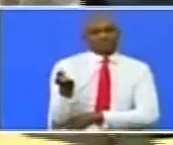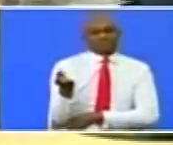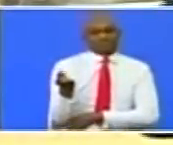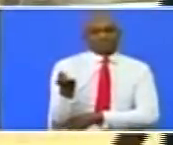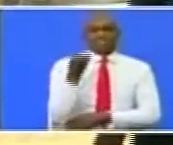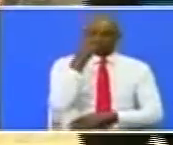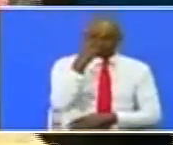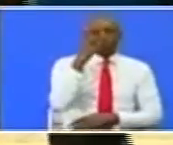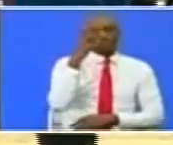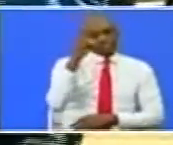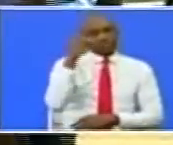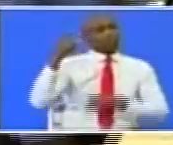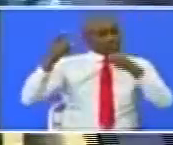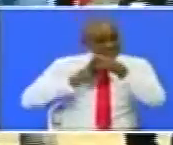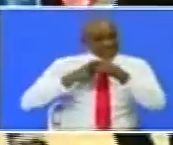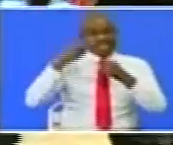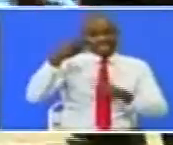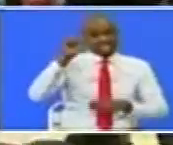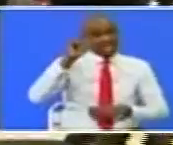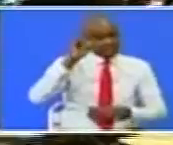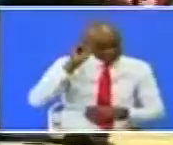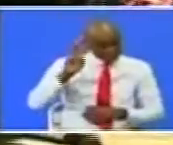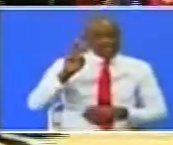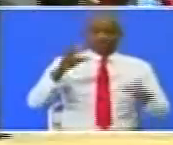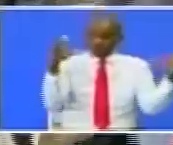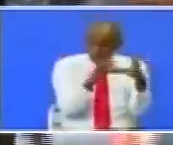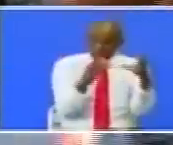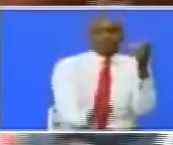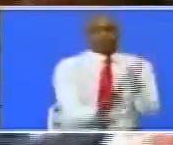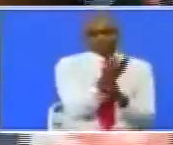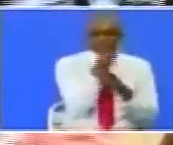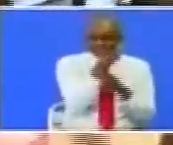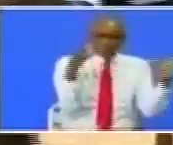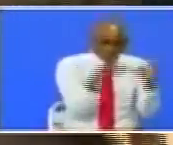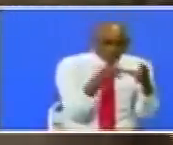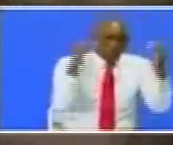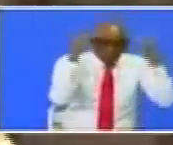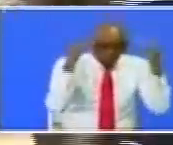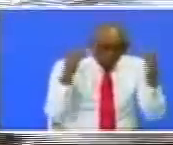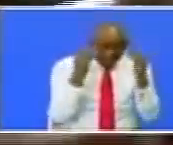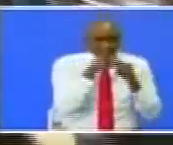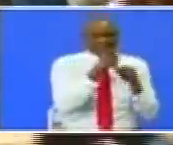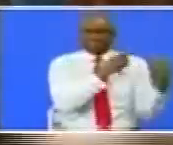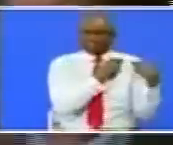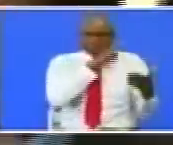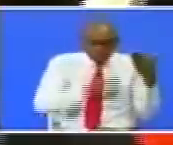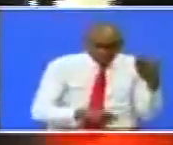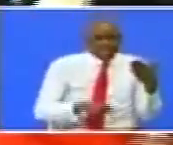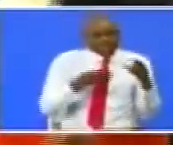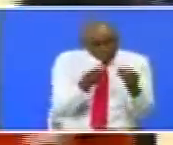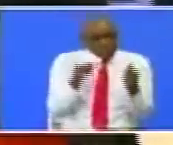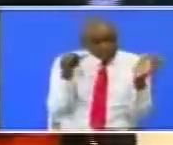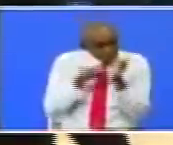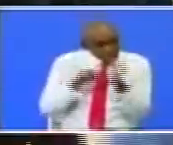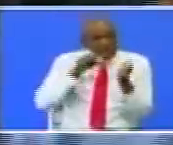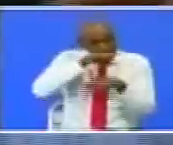In 2006, the HIV Tribunal was formed. The tribunal is a court whose core business is to settle cases